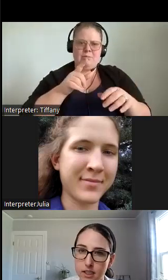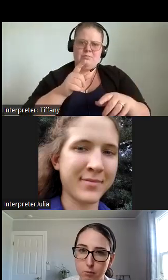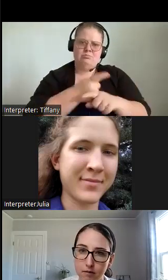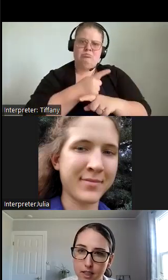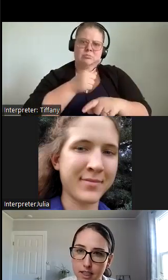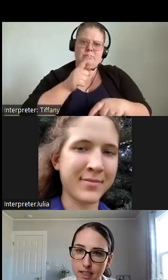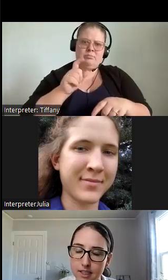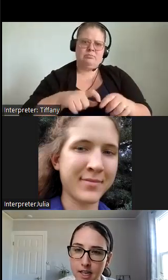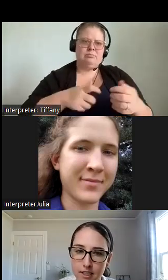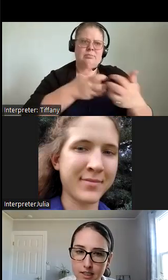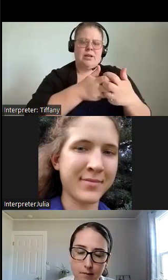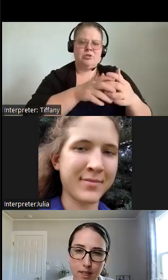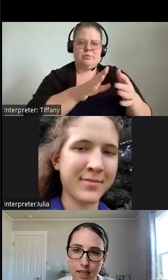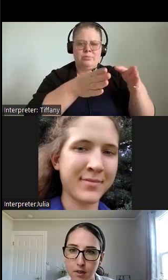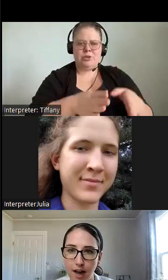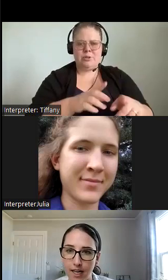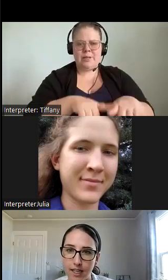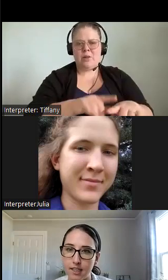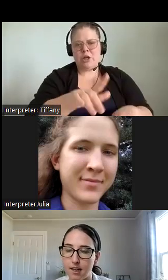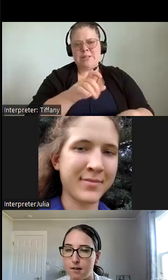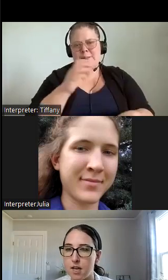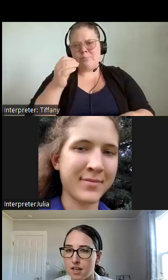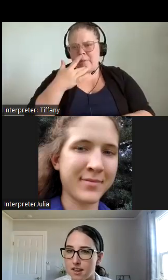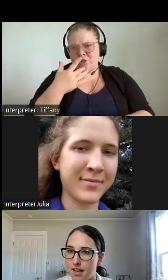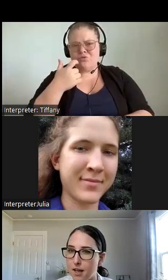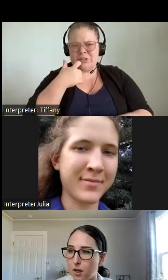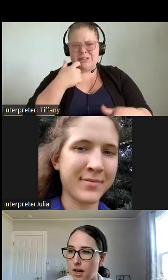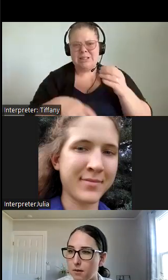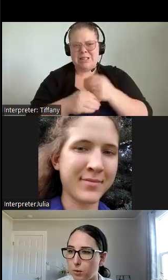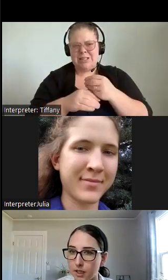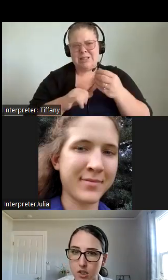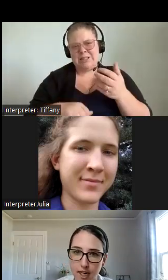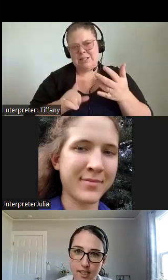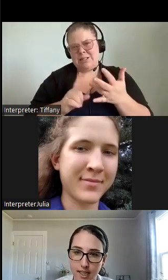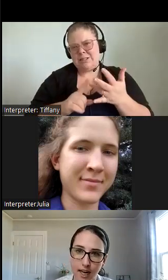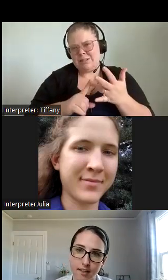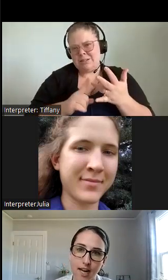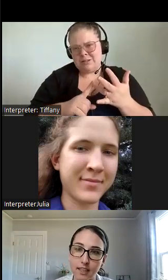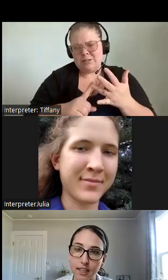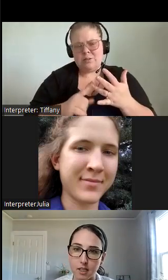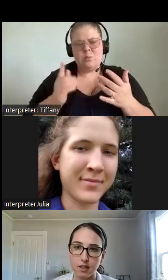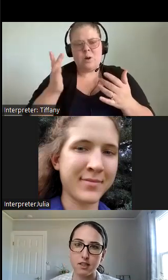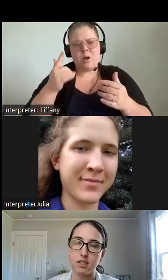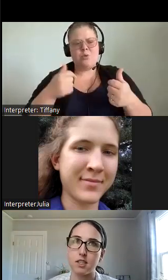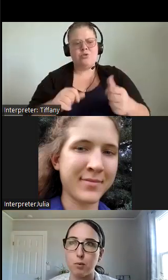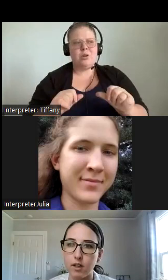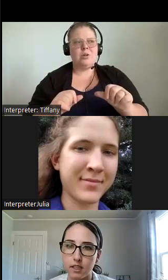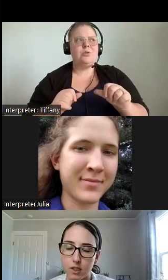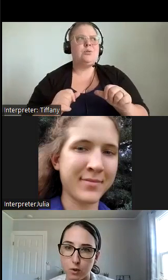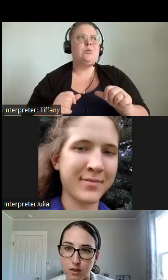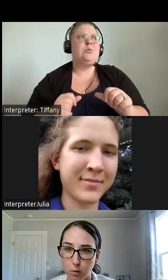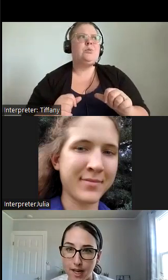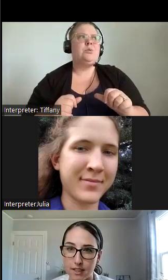on their needs and preferences. This is something that we've added that we're really trying to get at, that need to